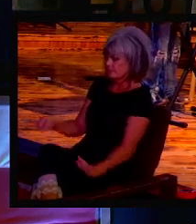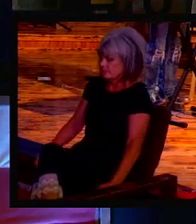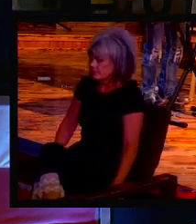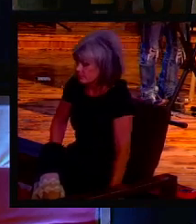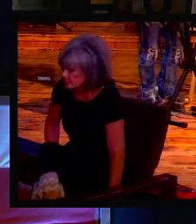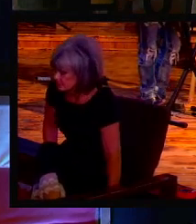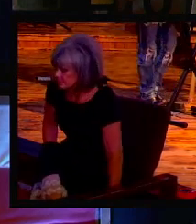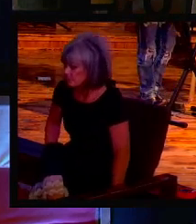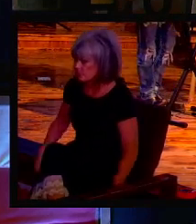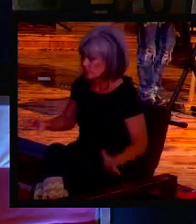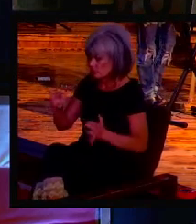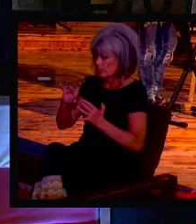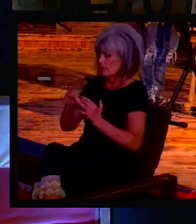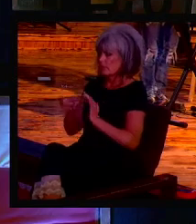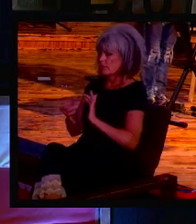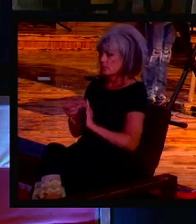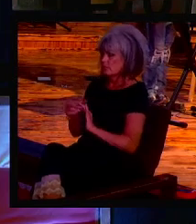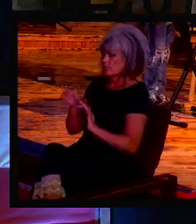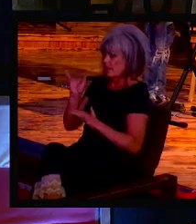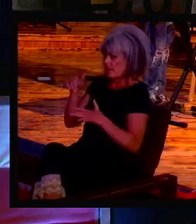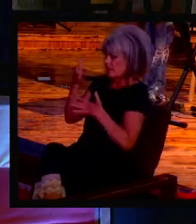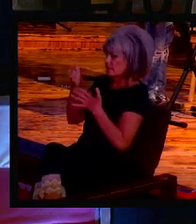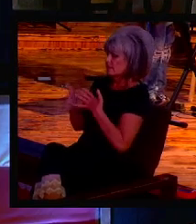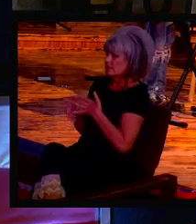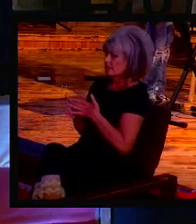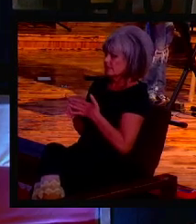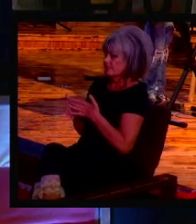The relationship that ended